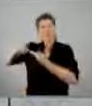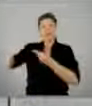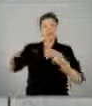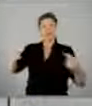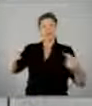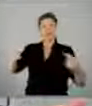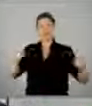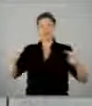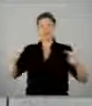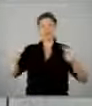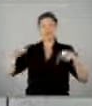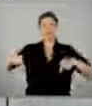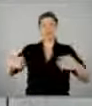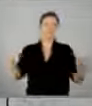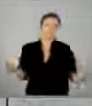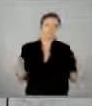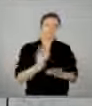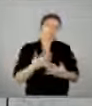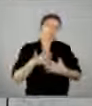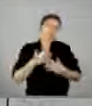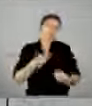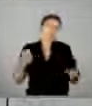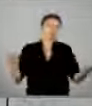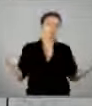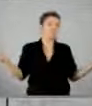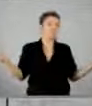Canberra? It's really a matter for them. But